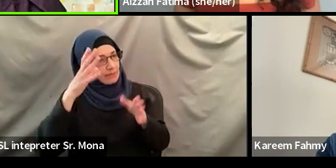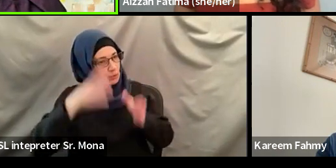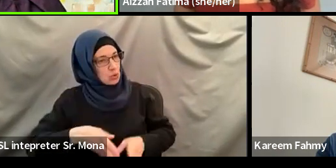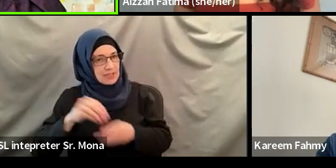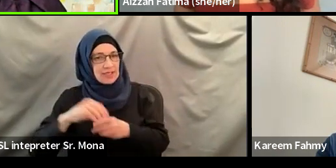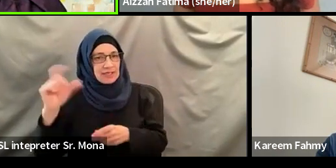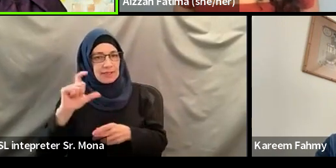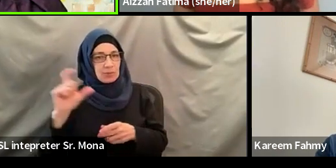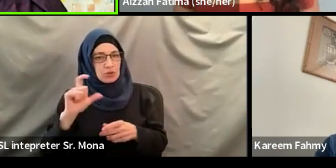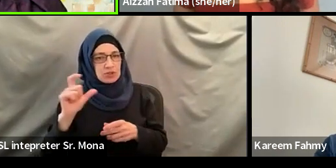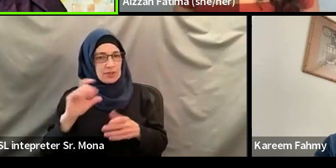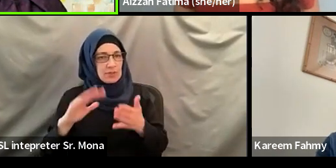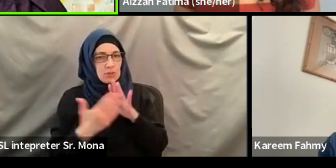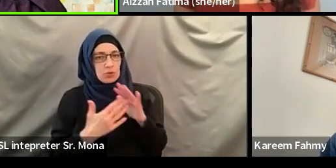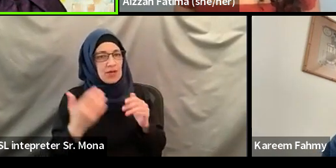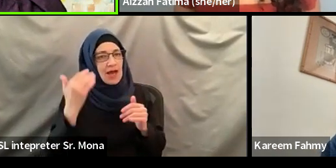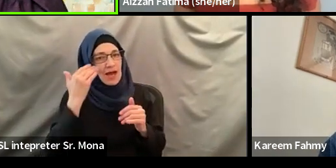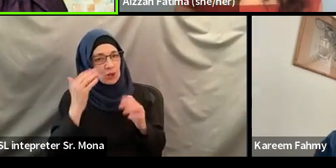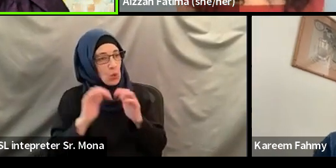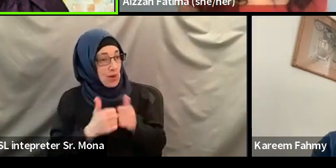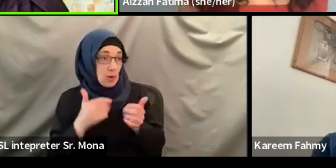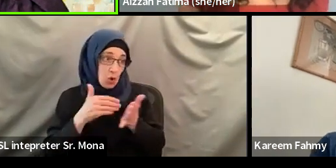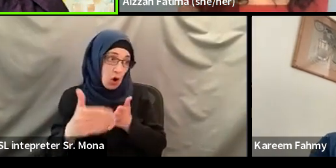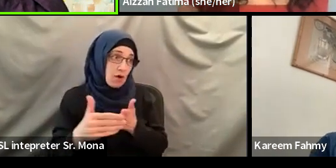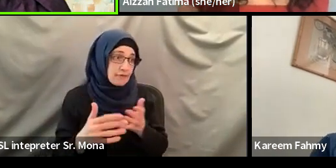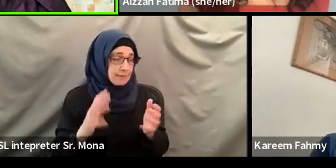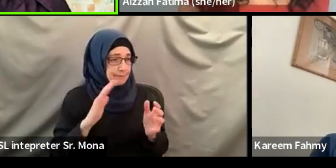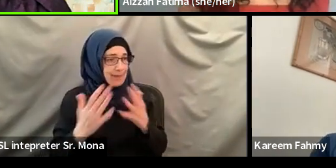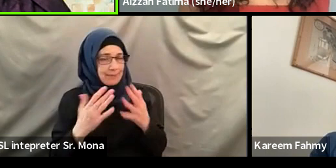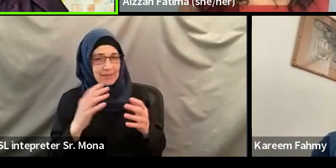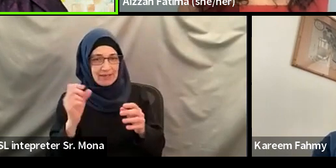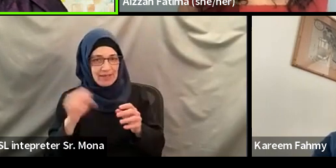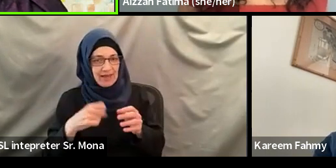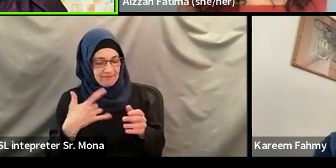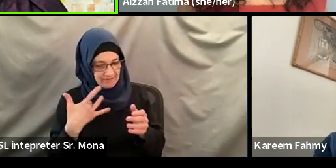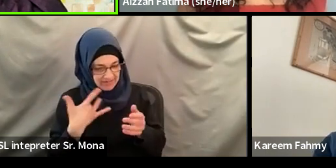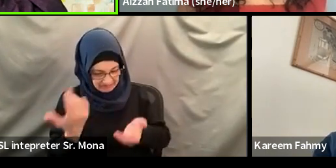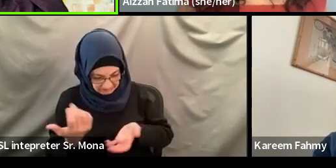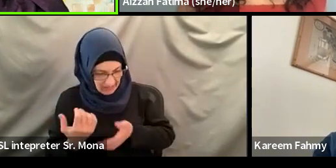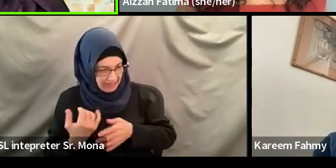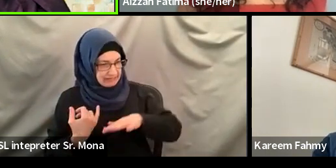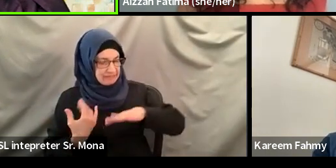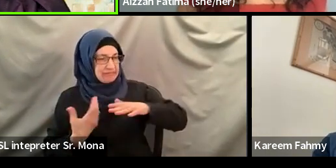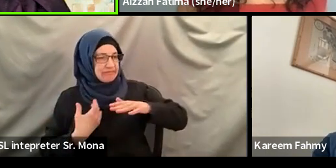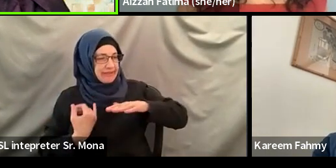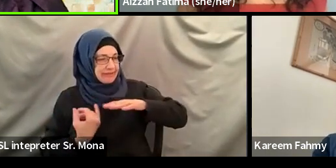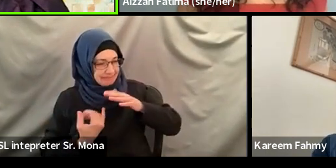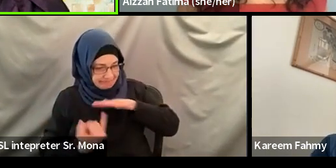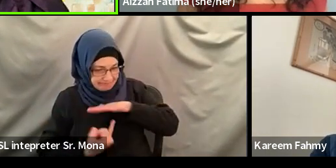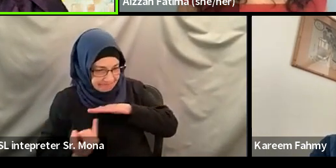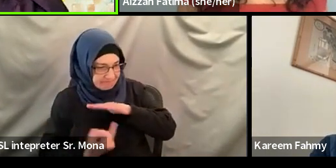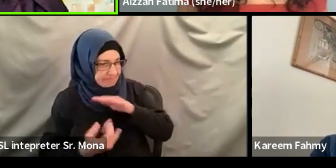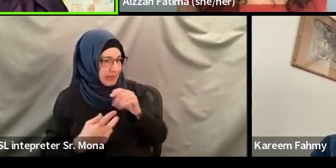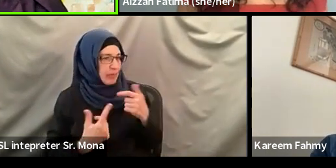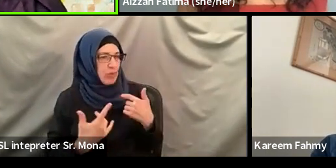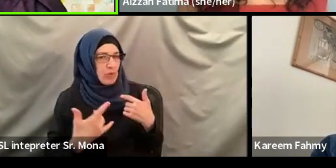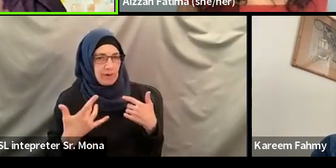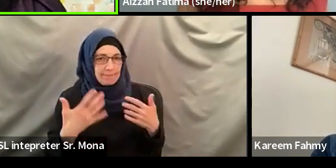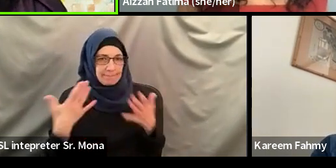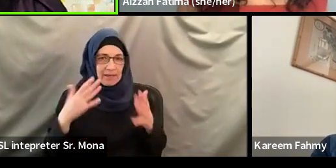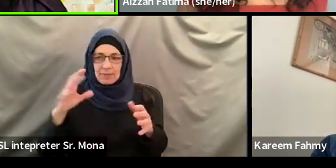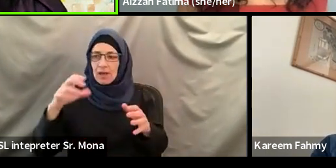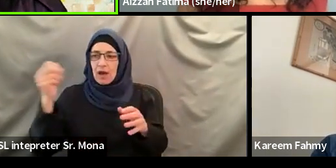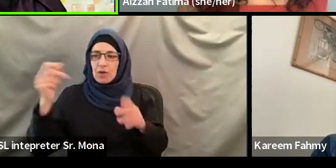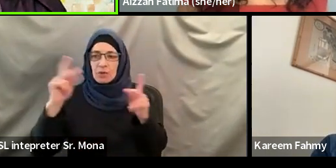how oftentimes it can be ostracizing, or you might be seen as the weird one, or you're off doing something